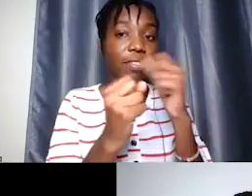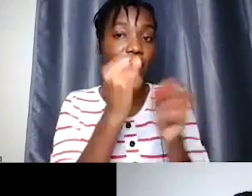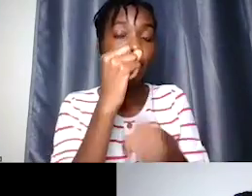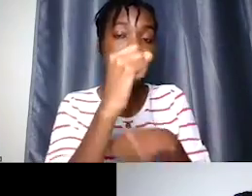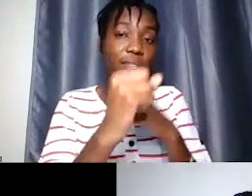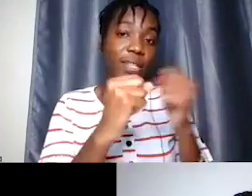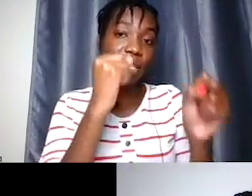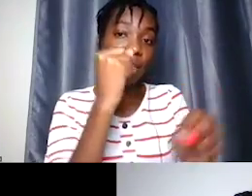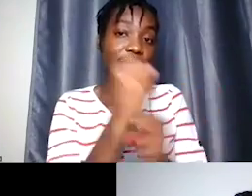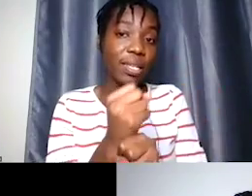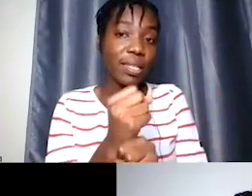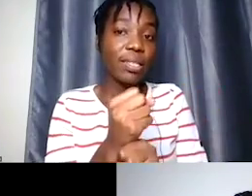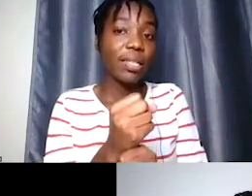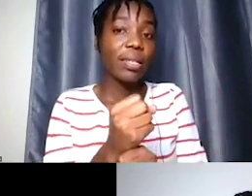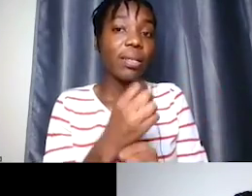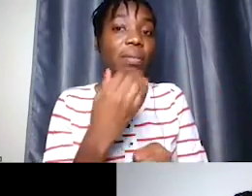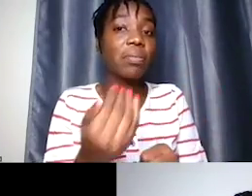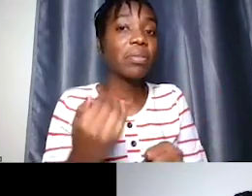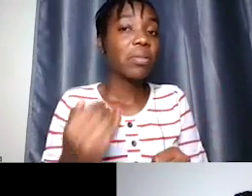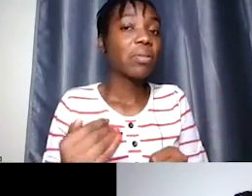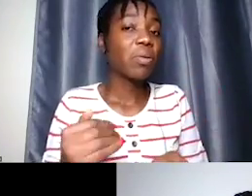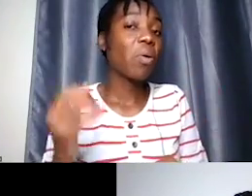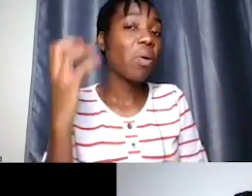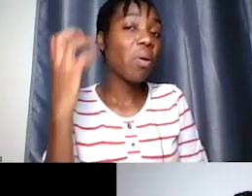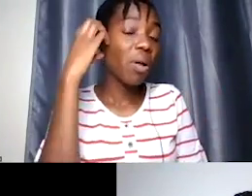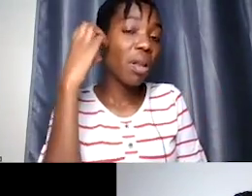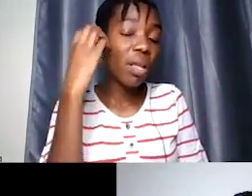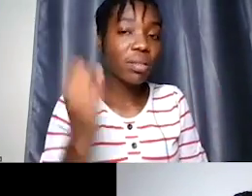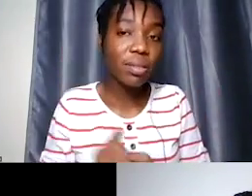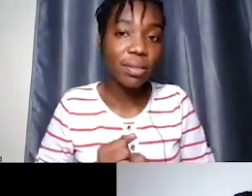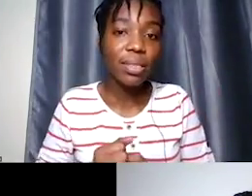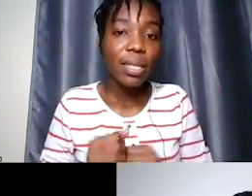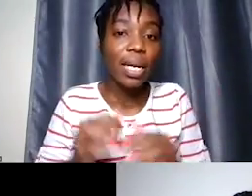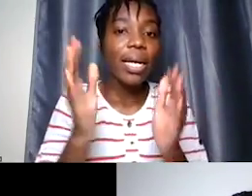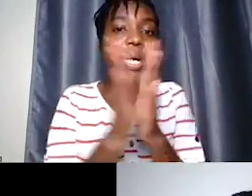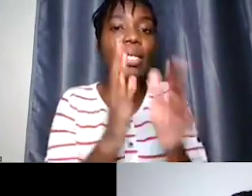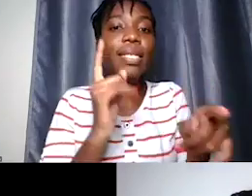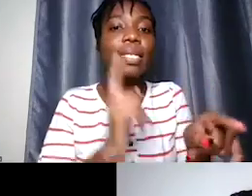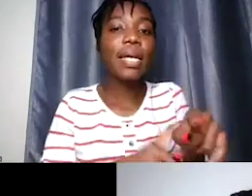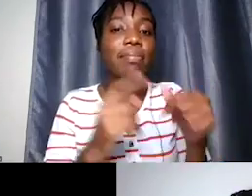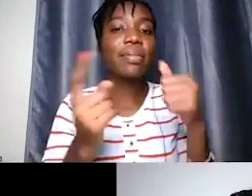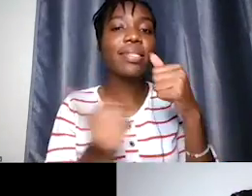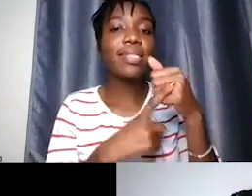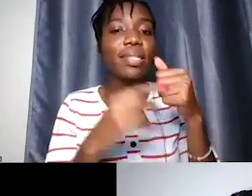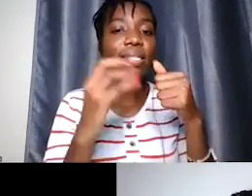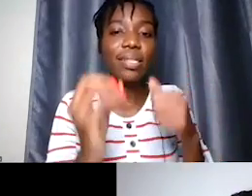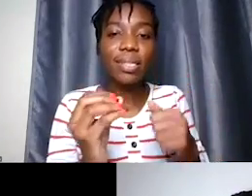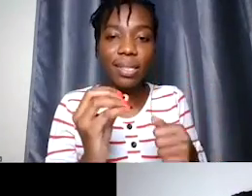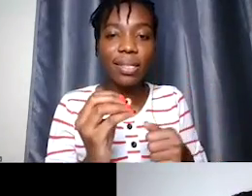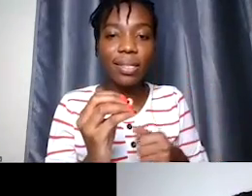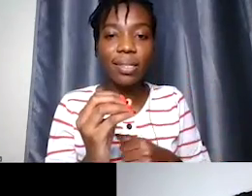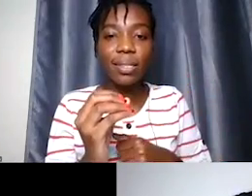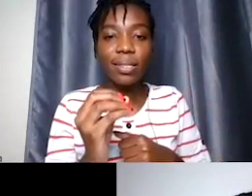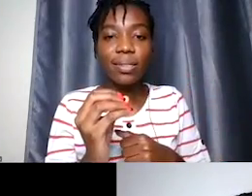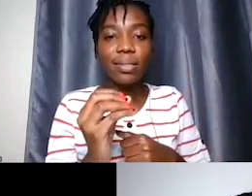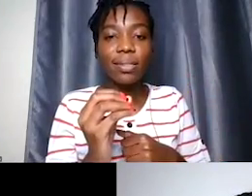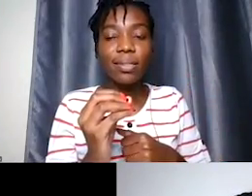the last kid was just in the college. And by the time they were reaching 60 to receive their